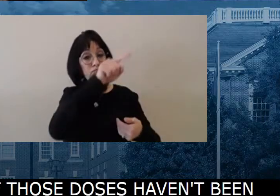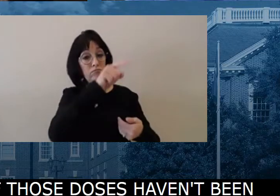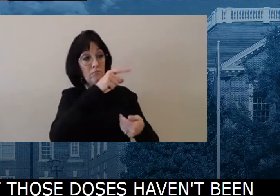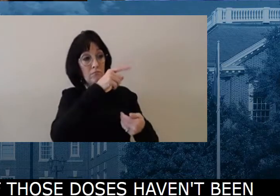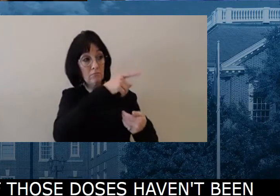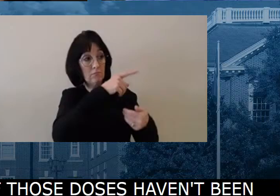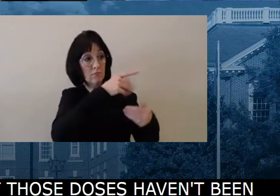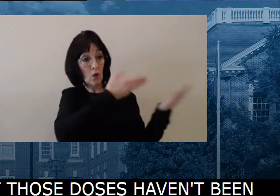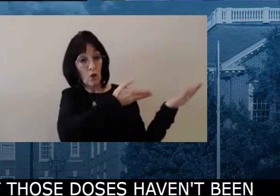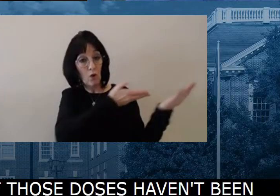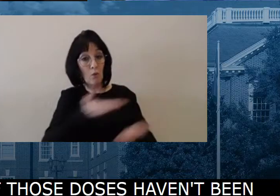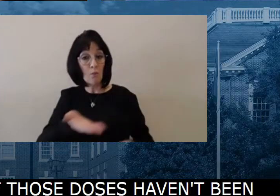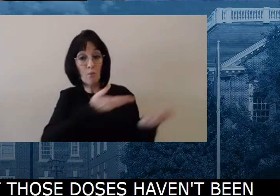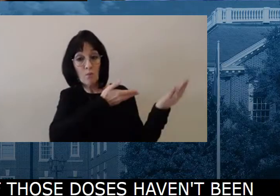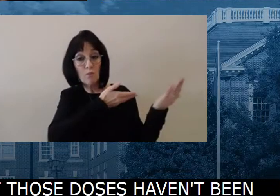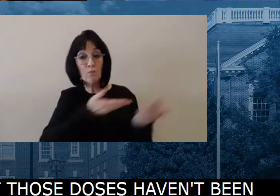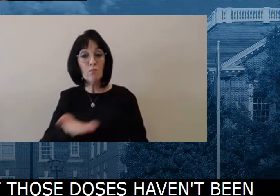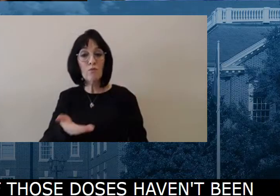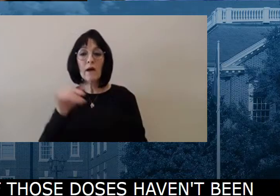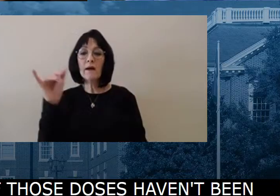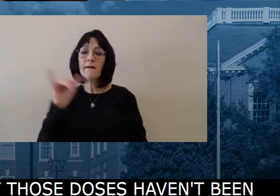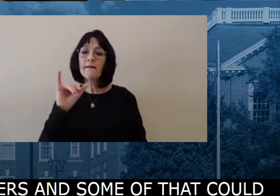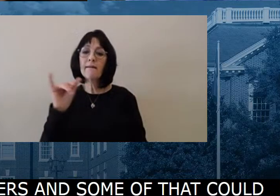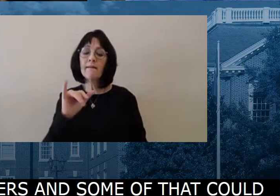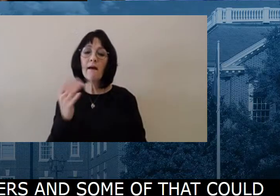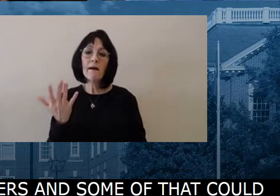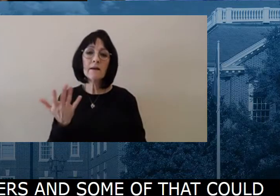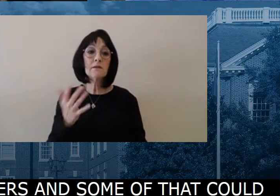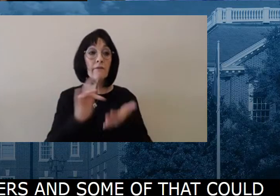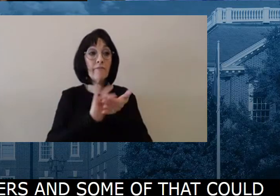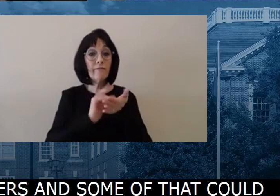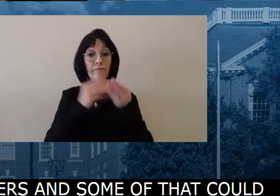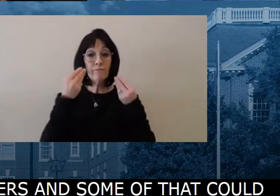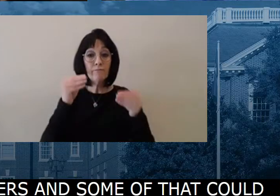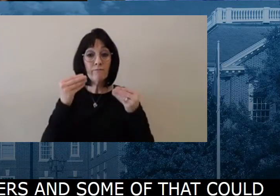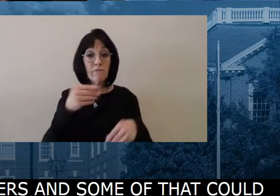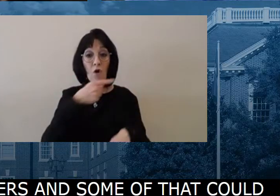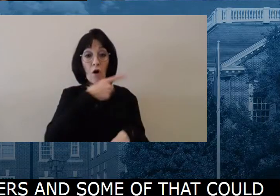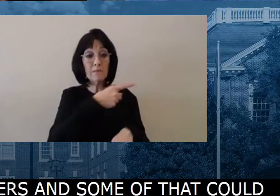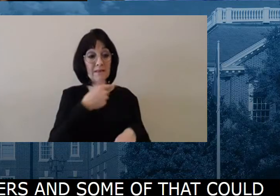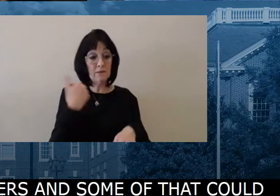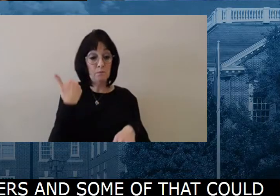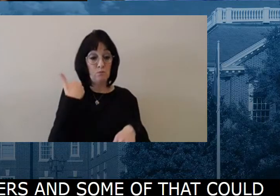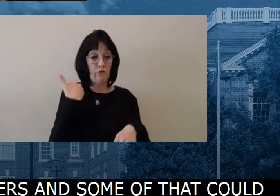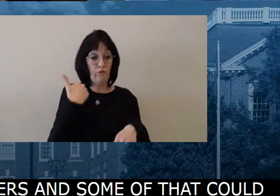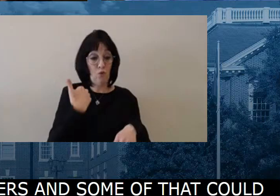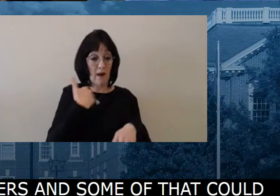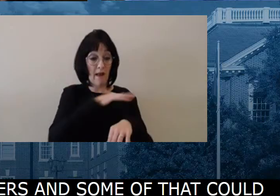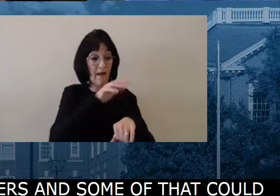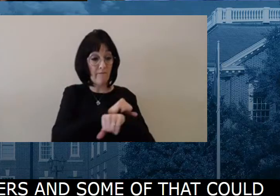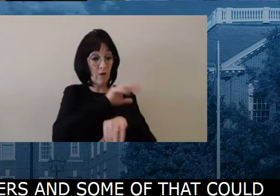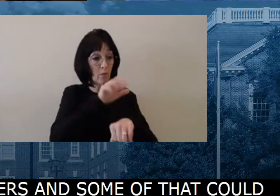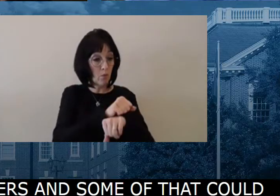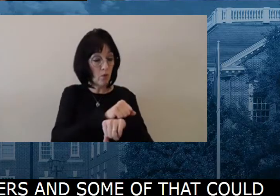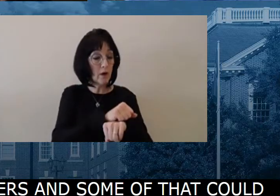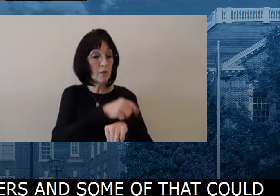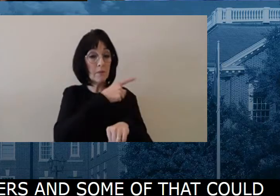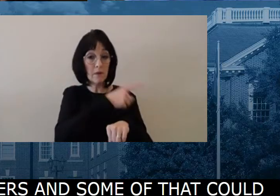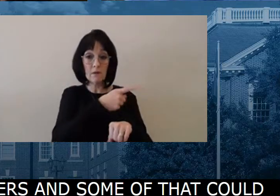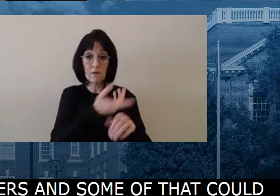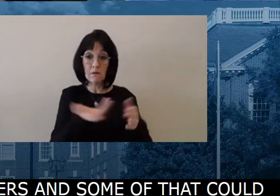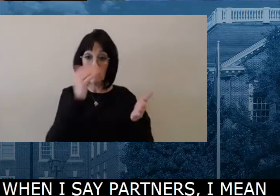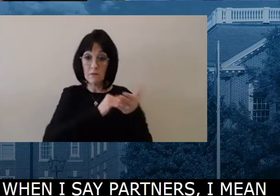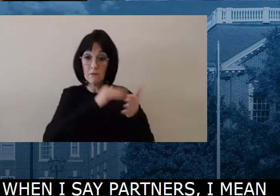partners, I mean pharmacies and others. And some of it is just, if you back